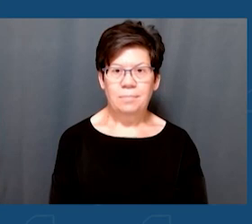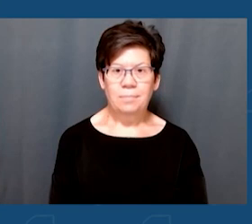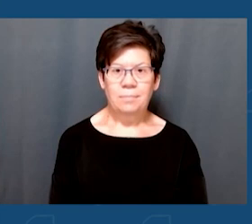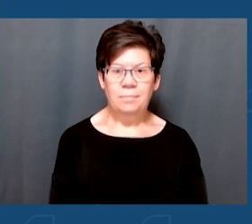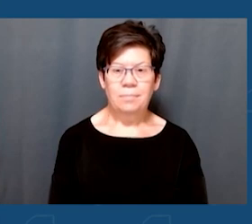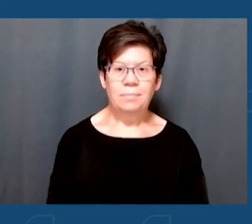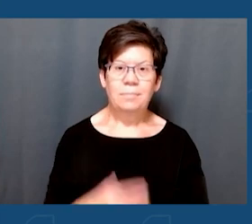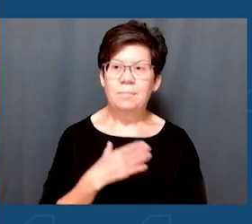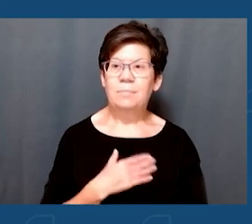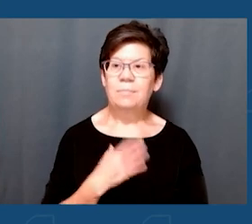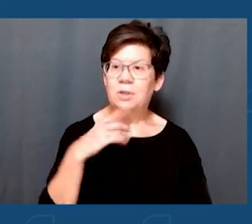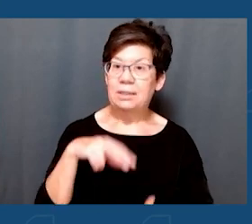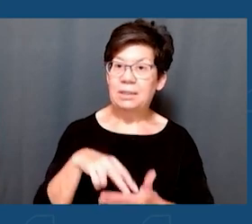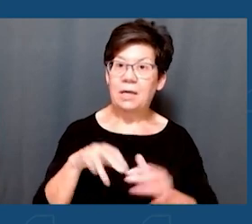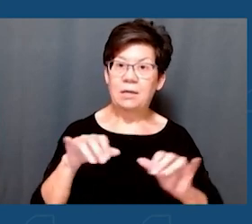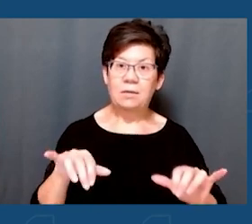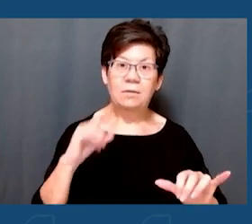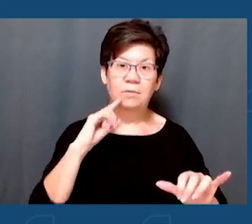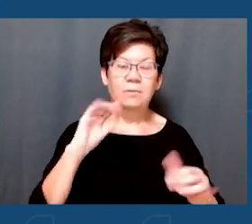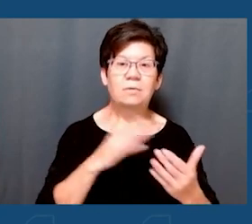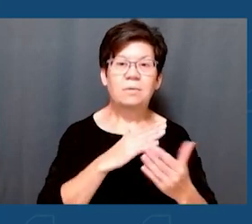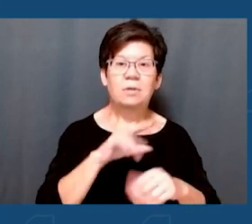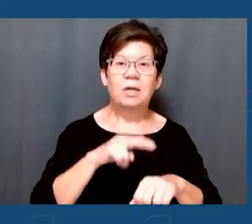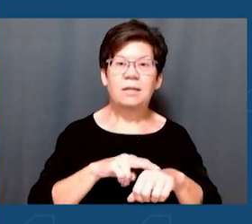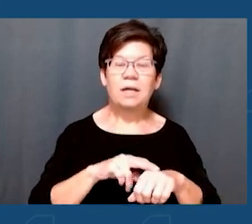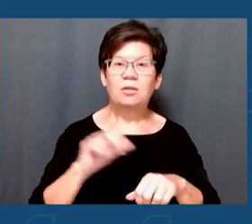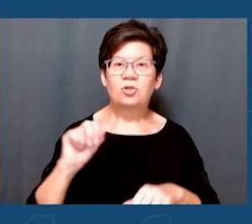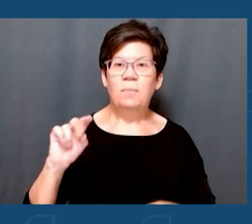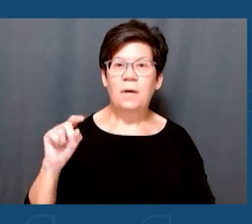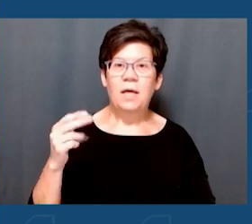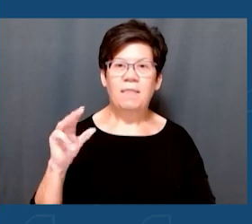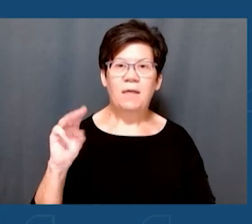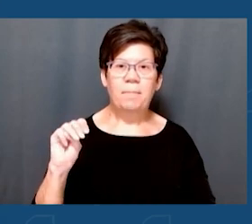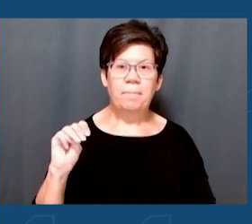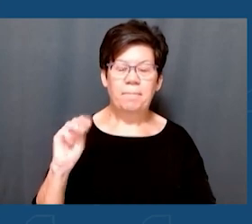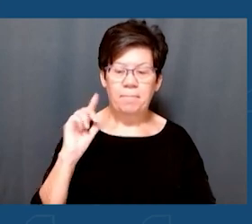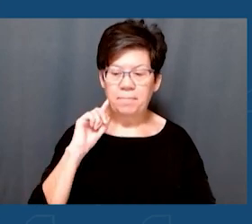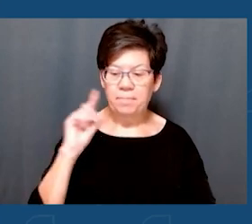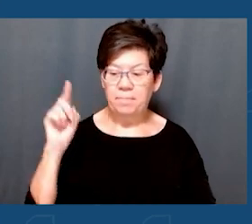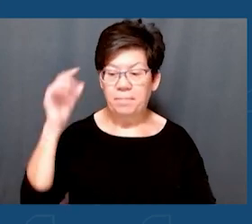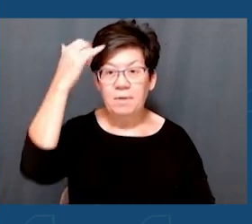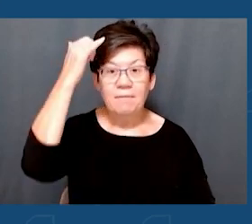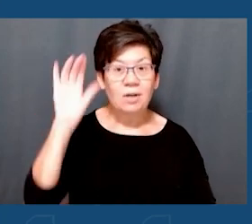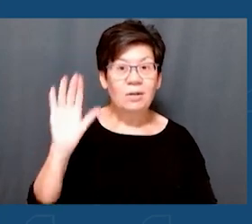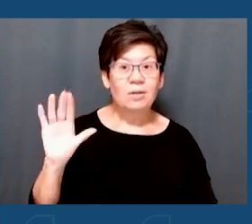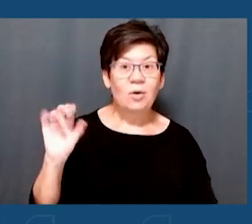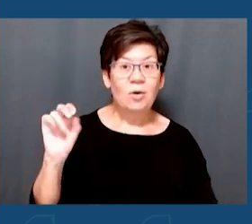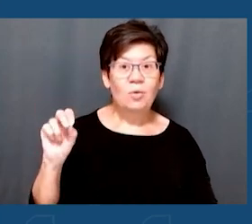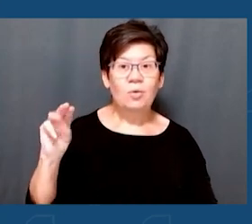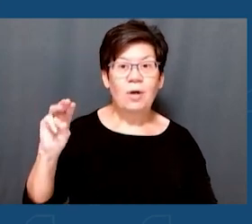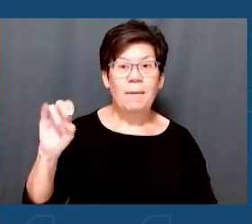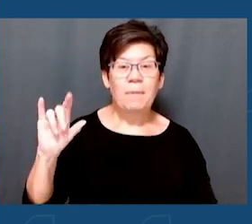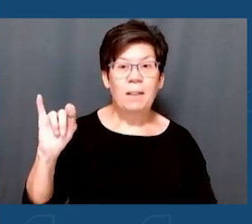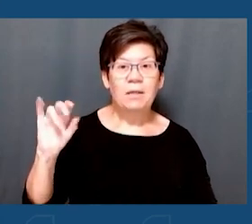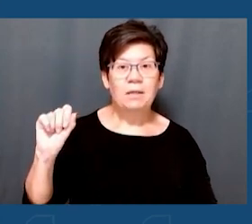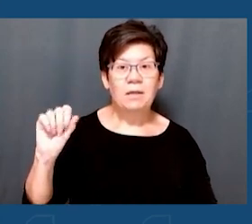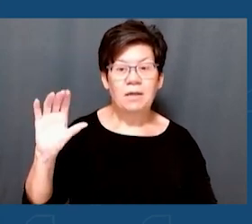Please remain standing for the singing of the national anthem by Buffalo's very own Melinda Caples